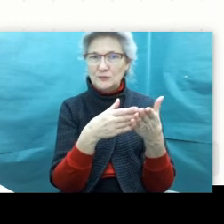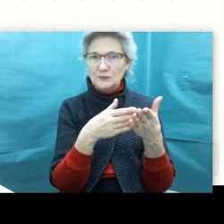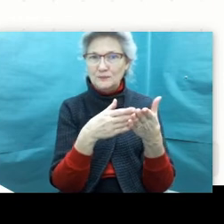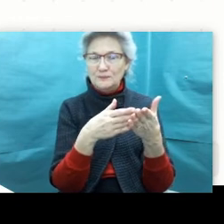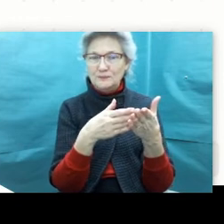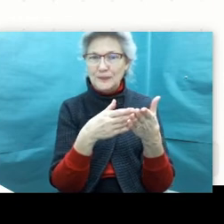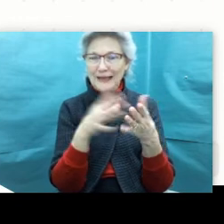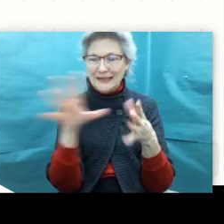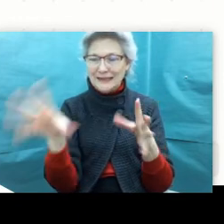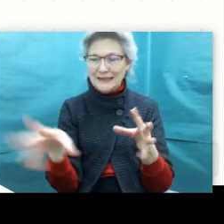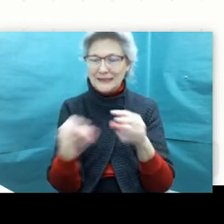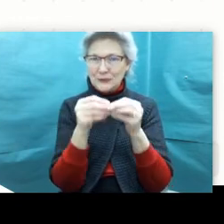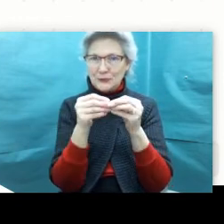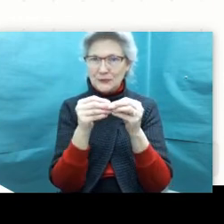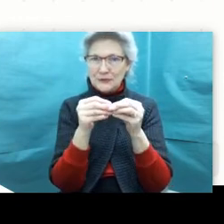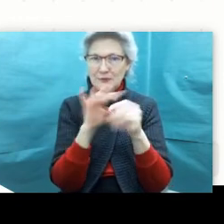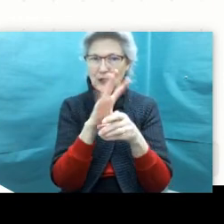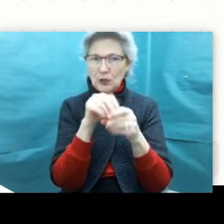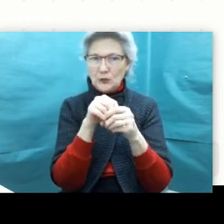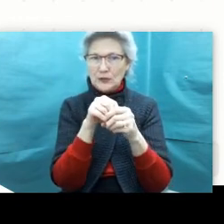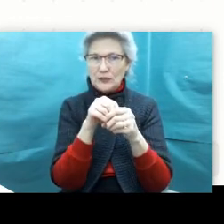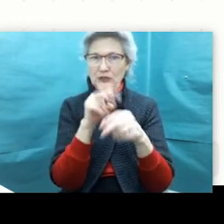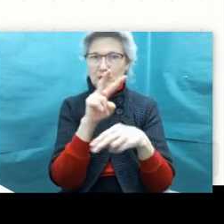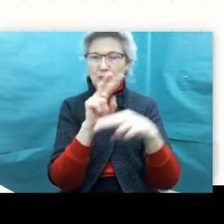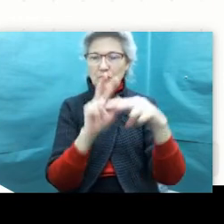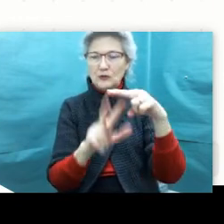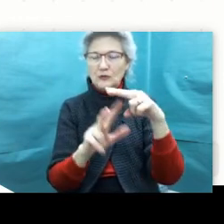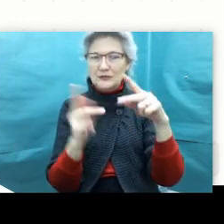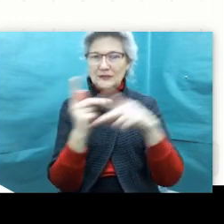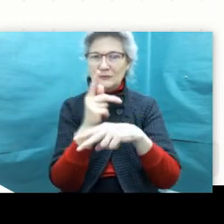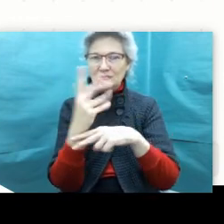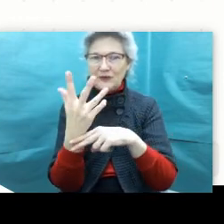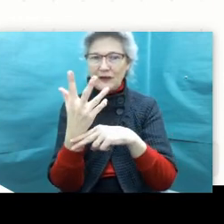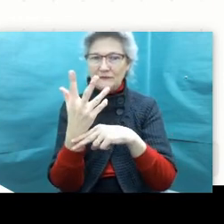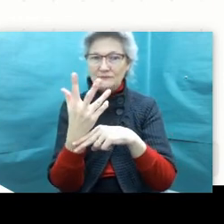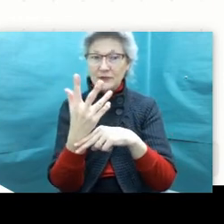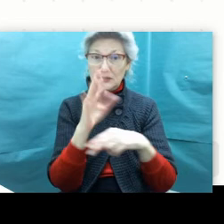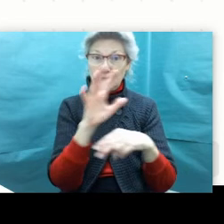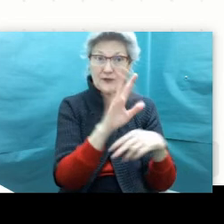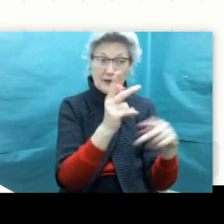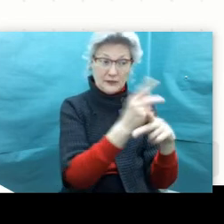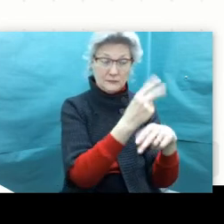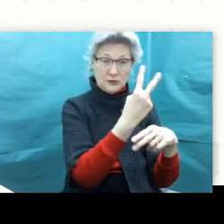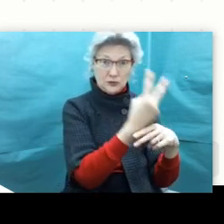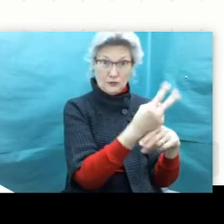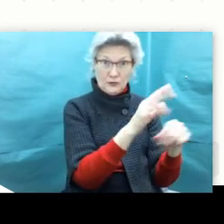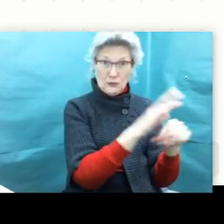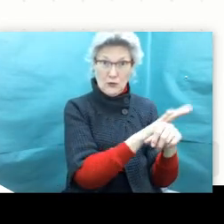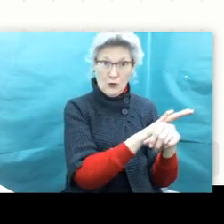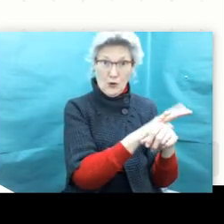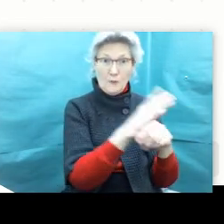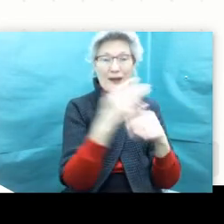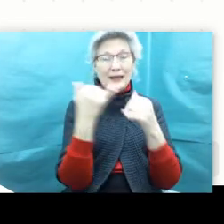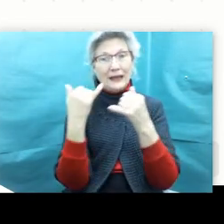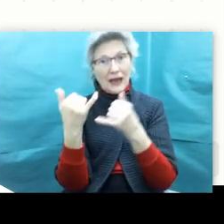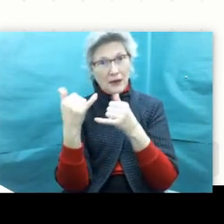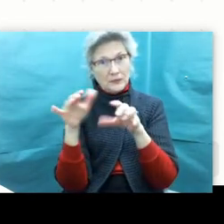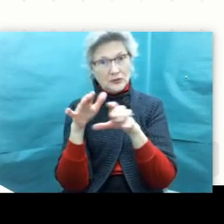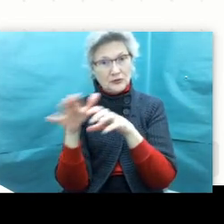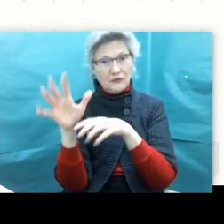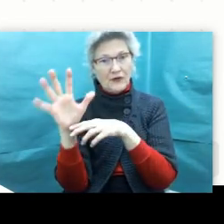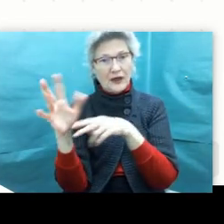in. So I know that that's 2/3 five times. So I did 5 times 2 for my whole, right? But now I'm gonna do